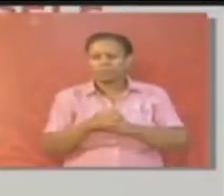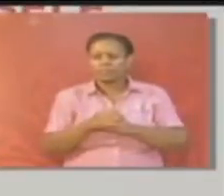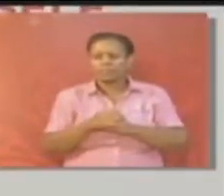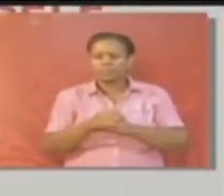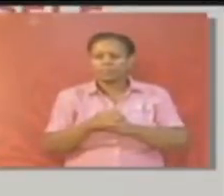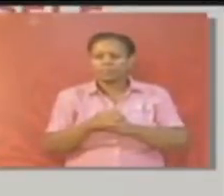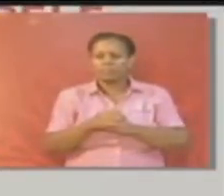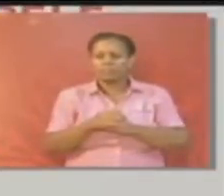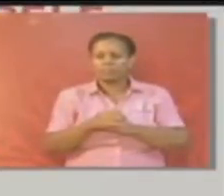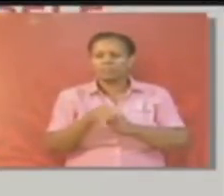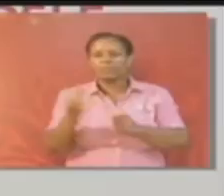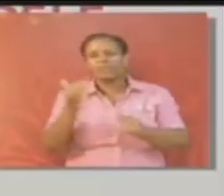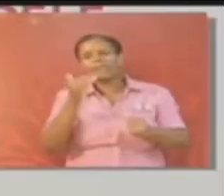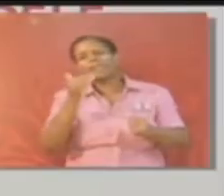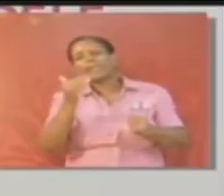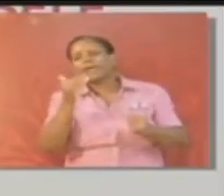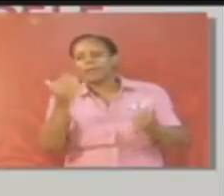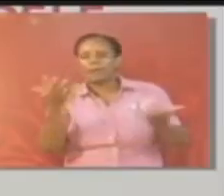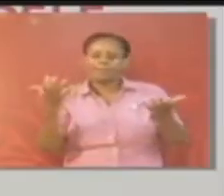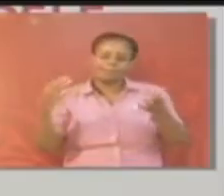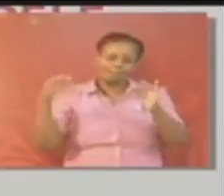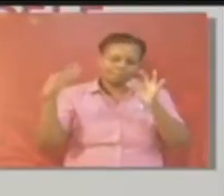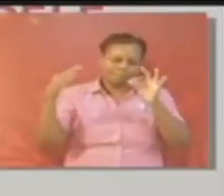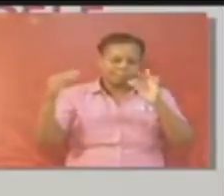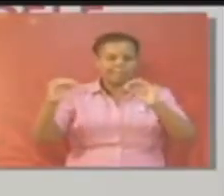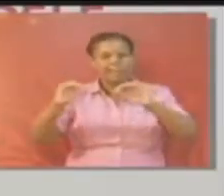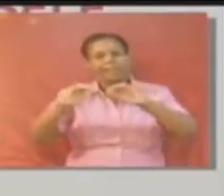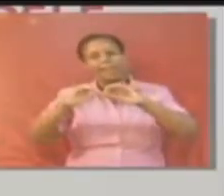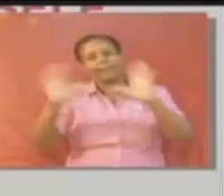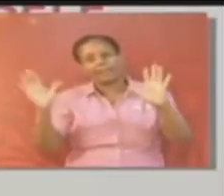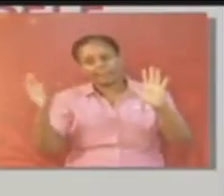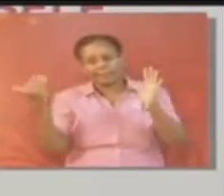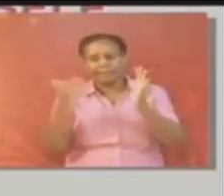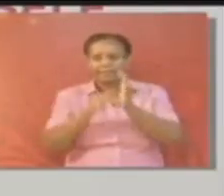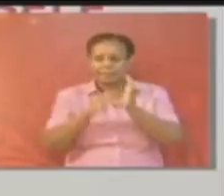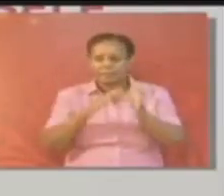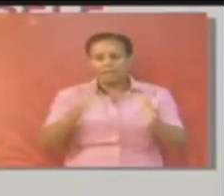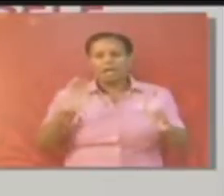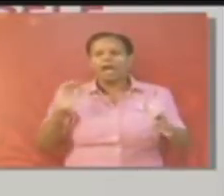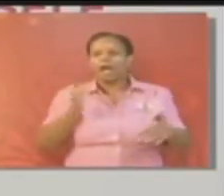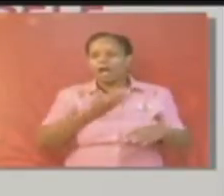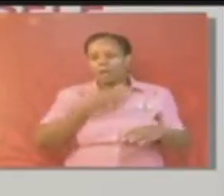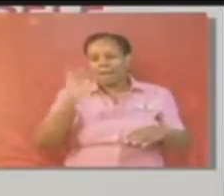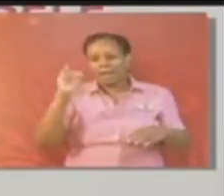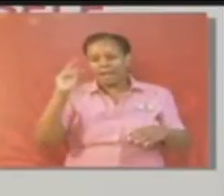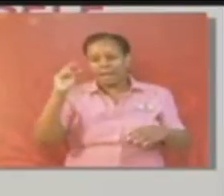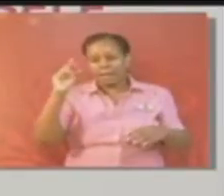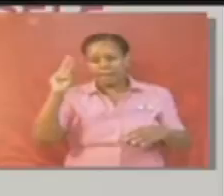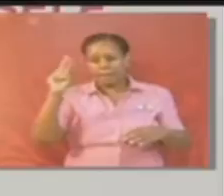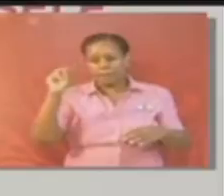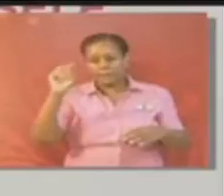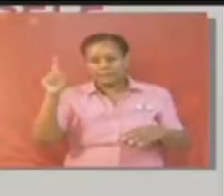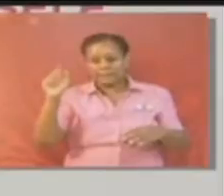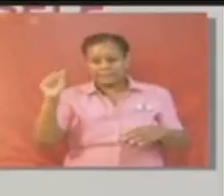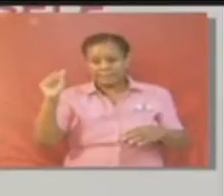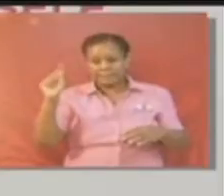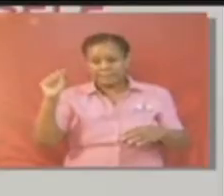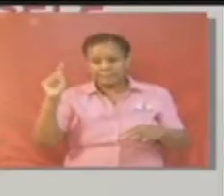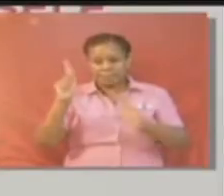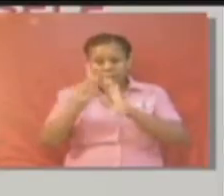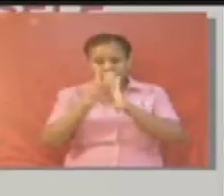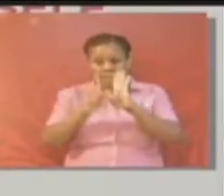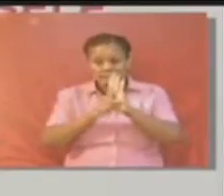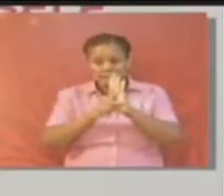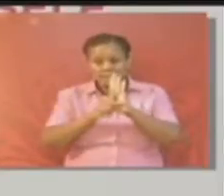just reiterate, our immunization policy applies to any human being in Trinidad